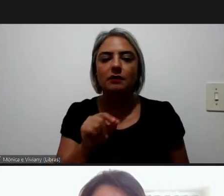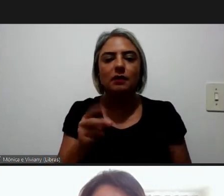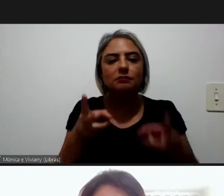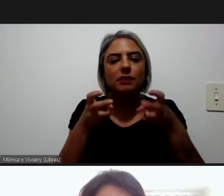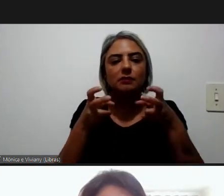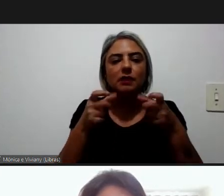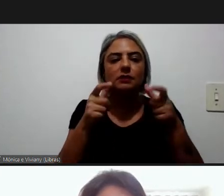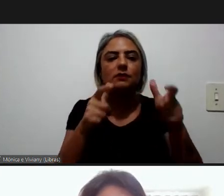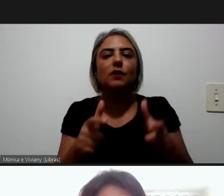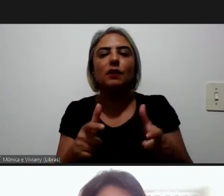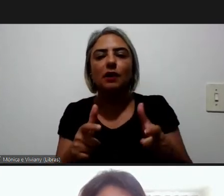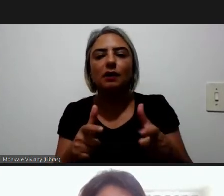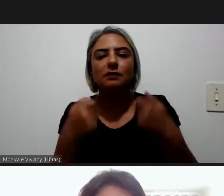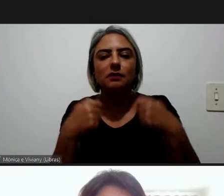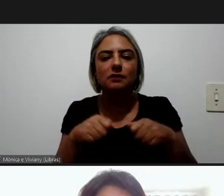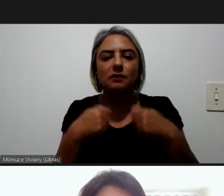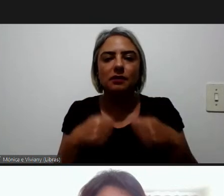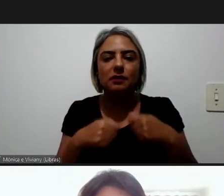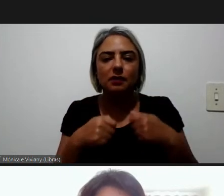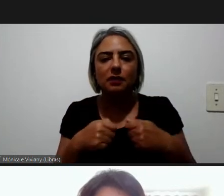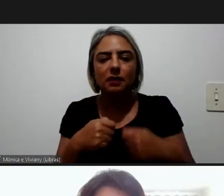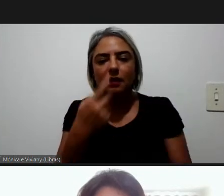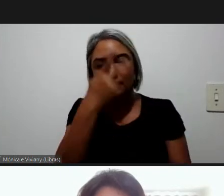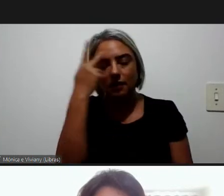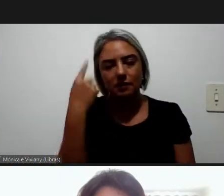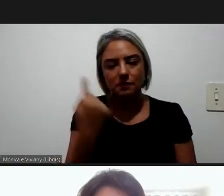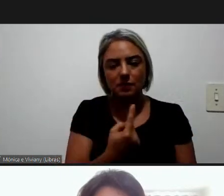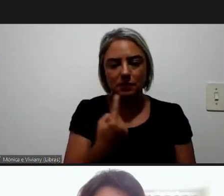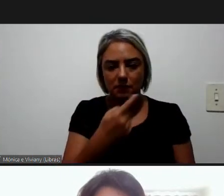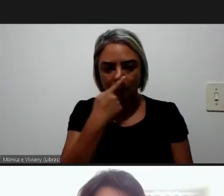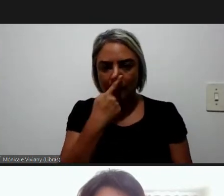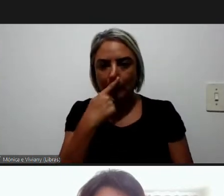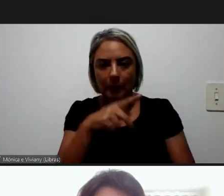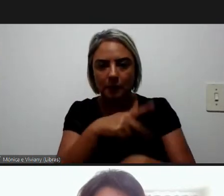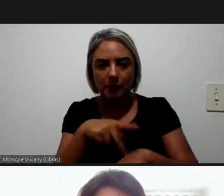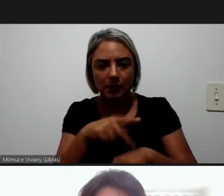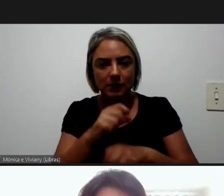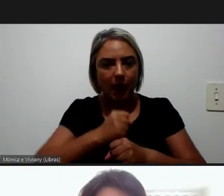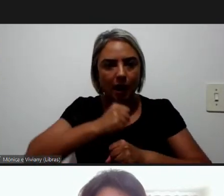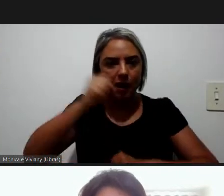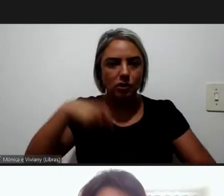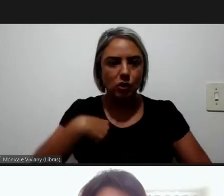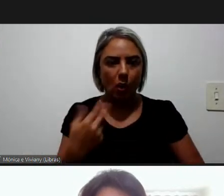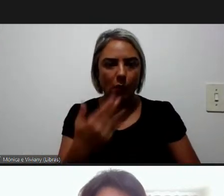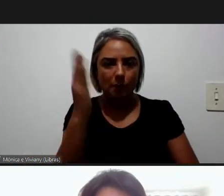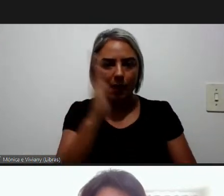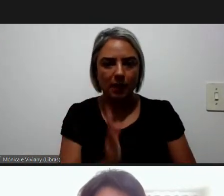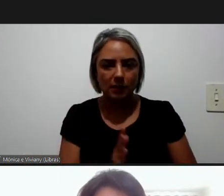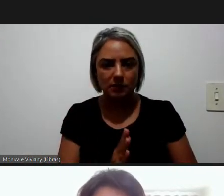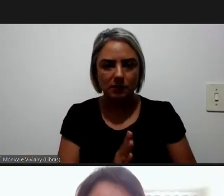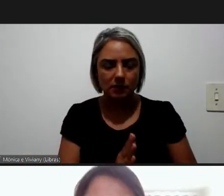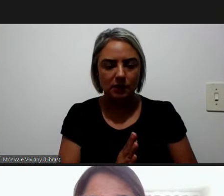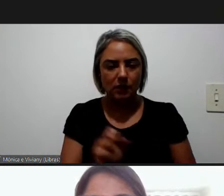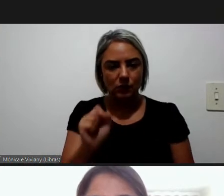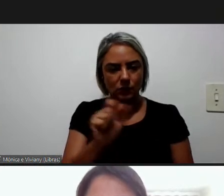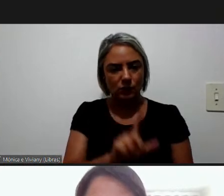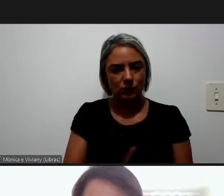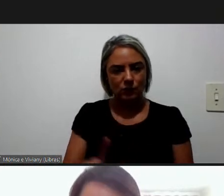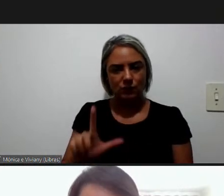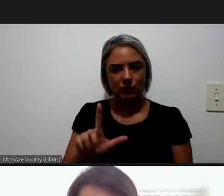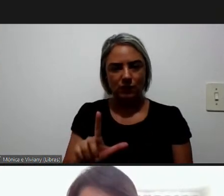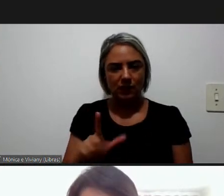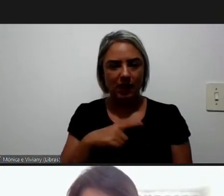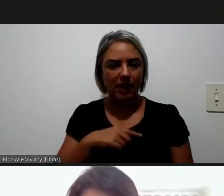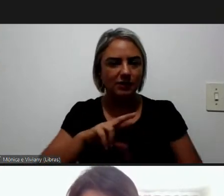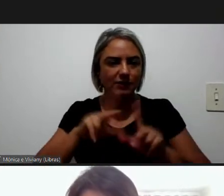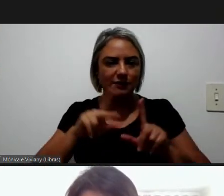talk about the perspectives, local perspectives for the necessity of individuals. So a country from our size, where you eat in the South